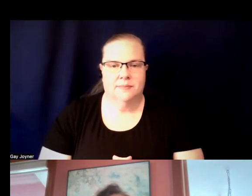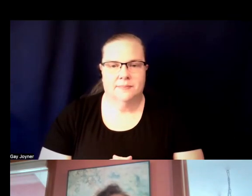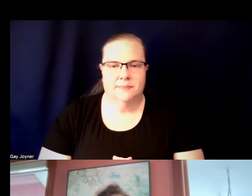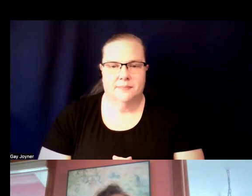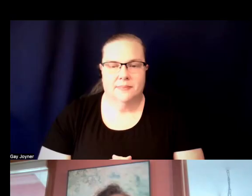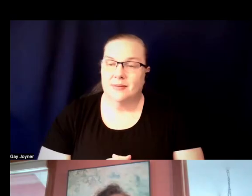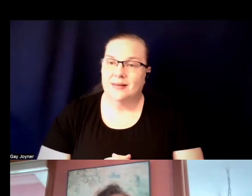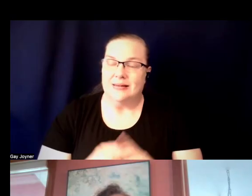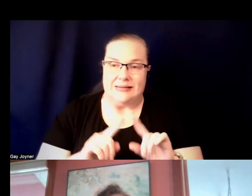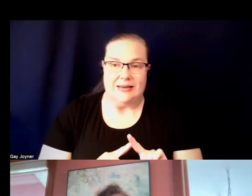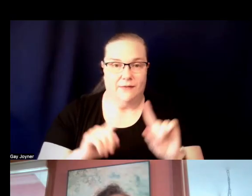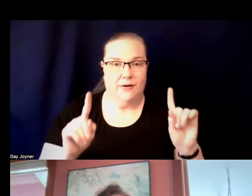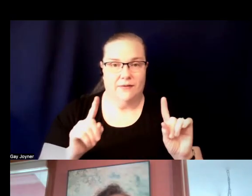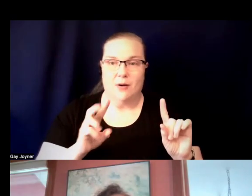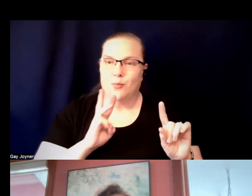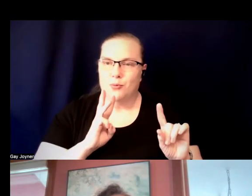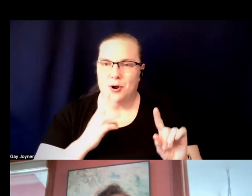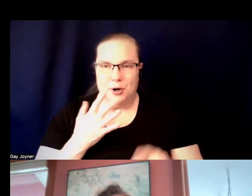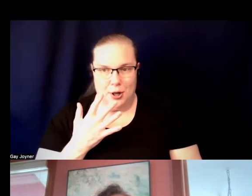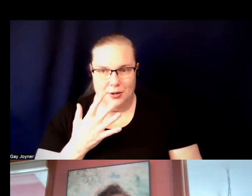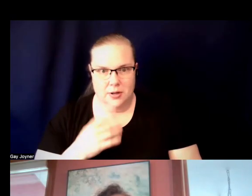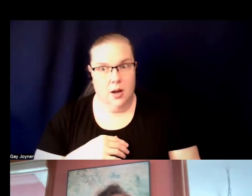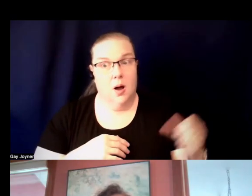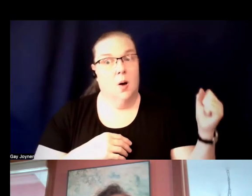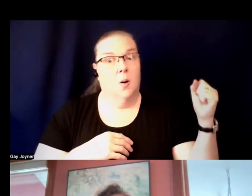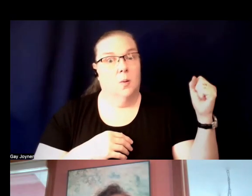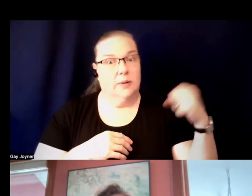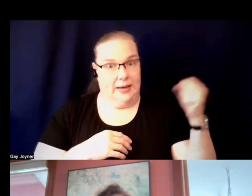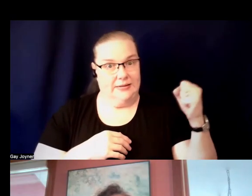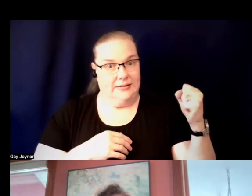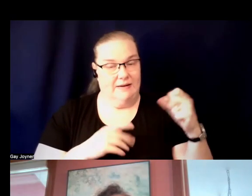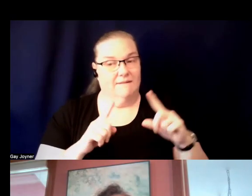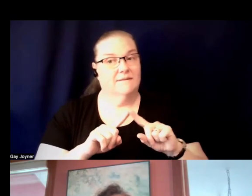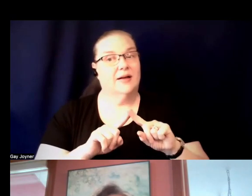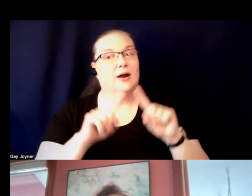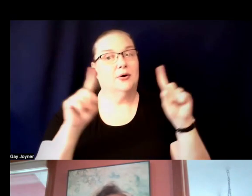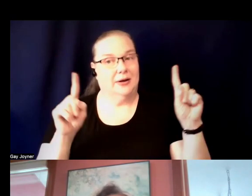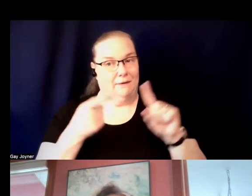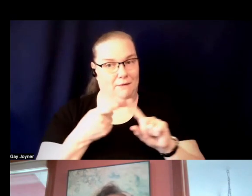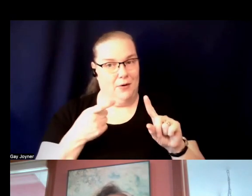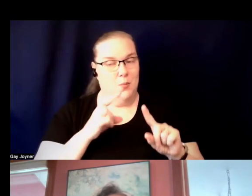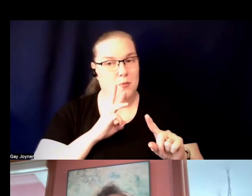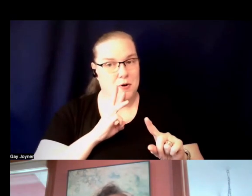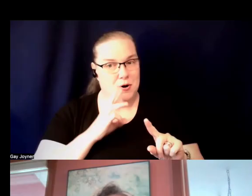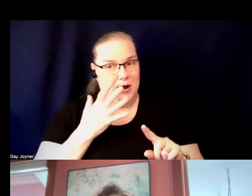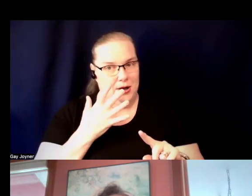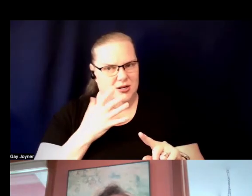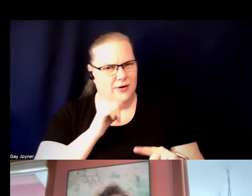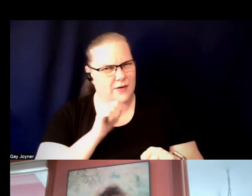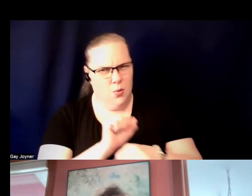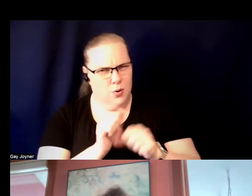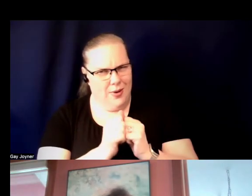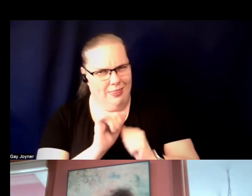It's very different from watercolors, It's very different from watercolors. which isn't something that you've worked with, right?